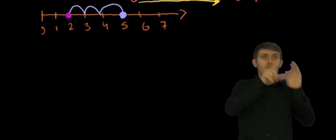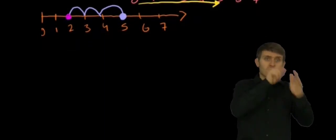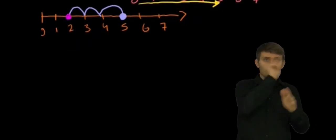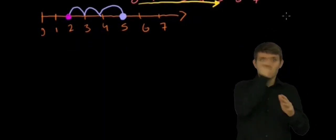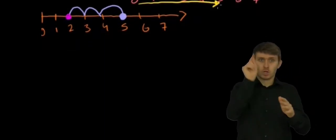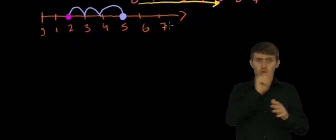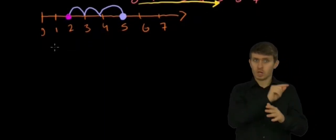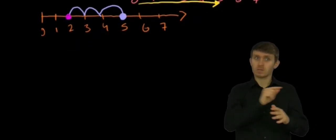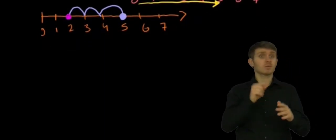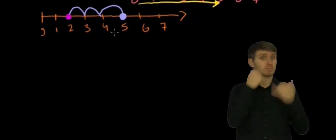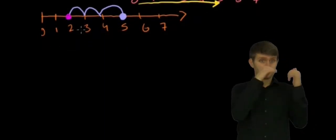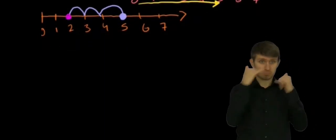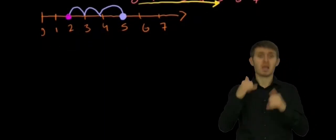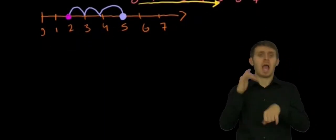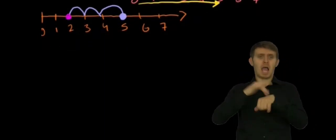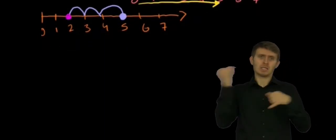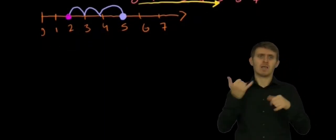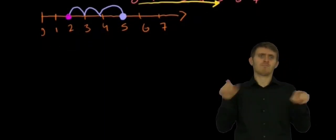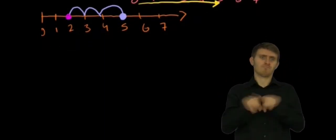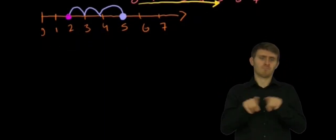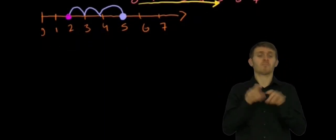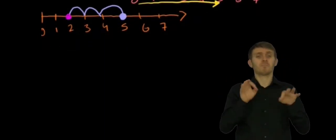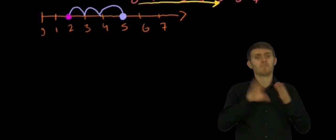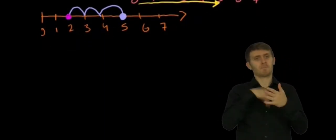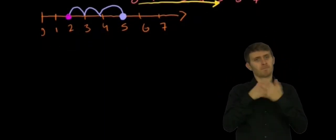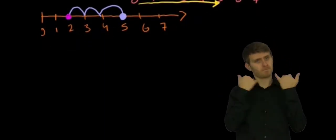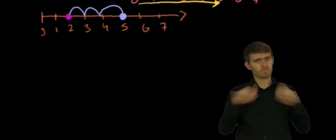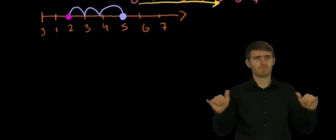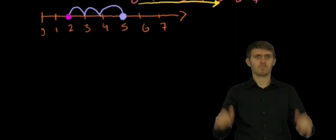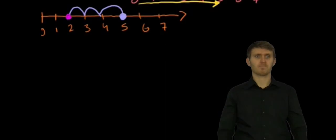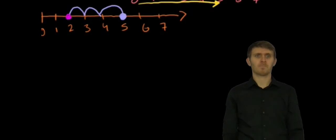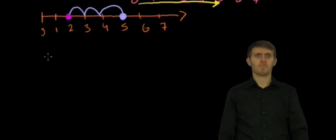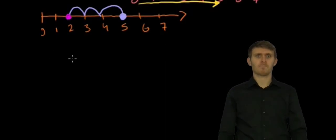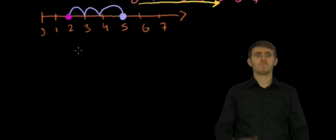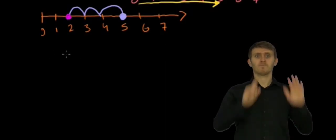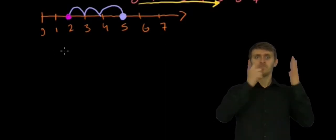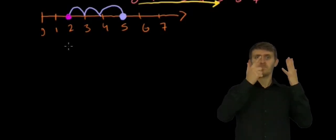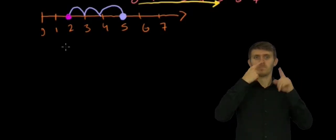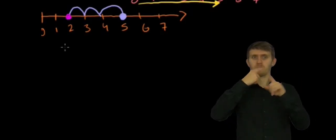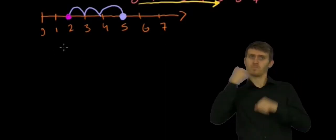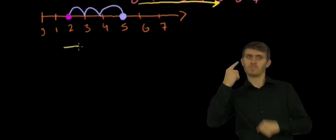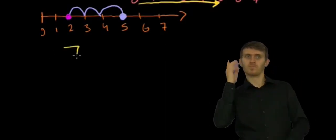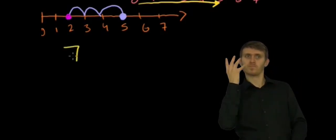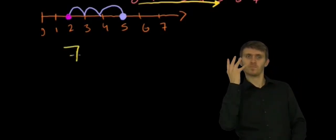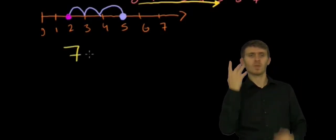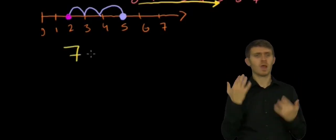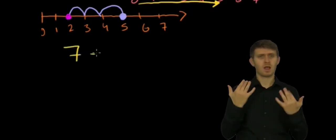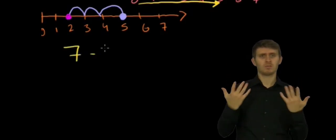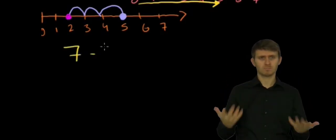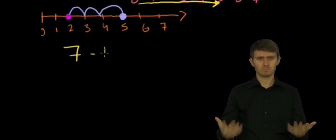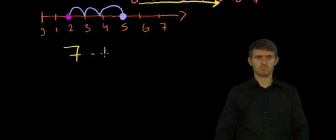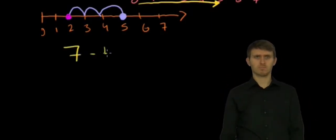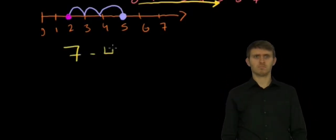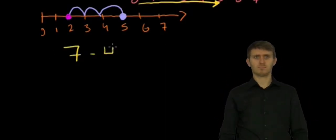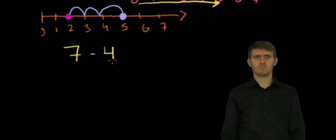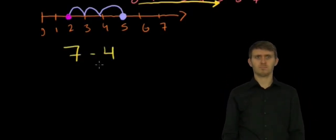answer regardless of which way you think about it. Now, I could view, let me do different numbers now. Let me do 7